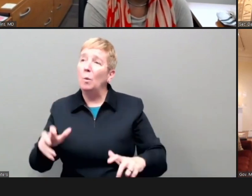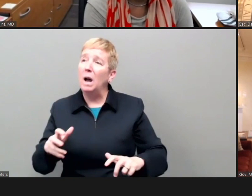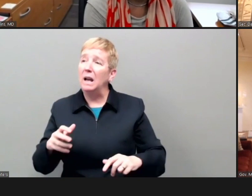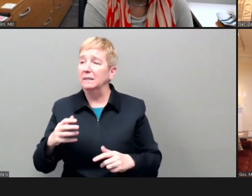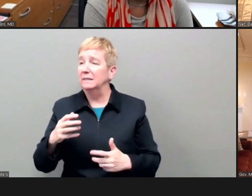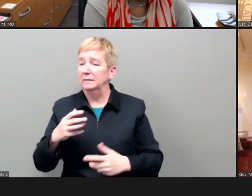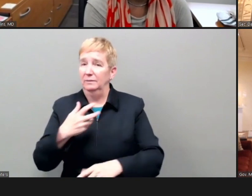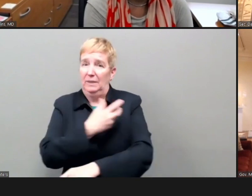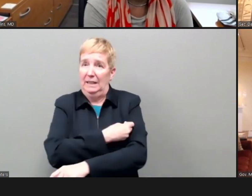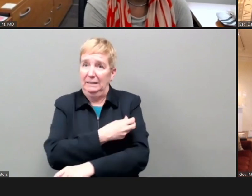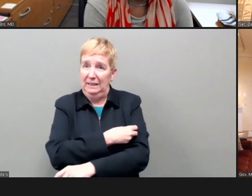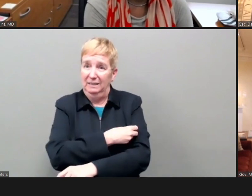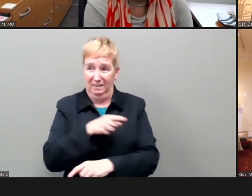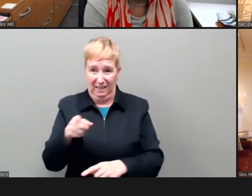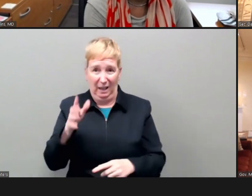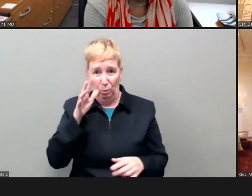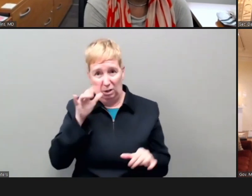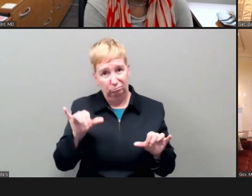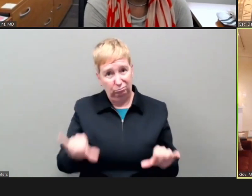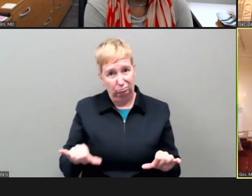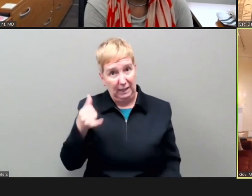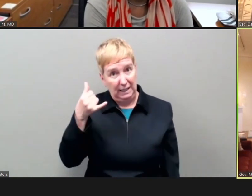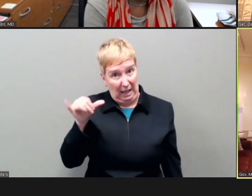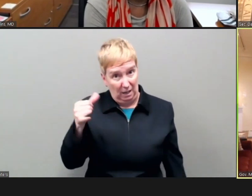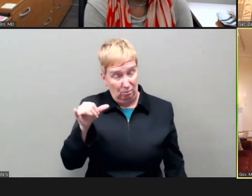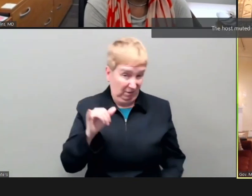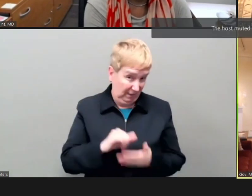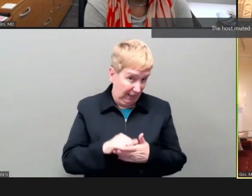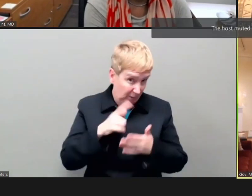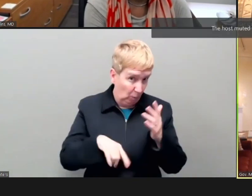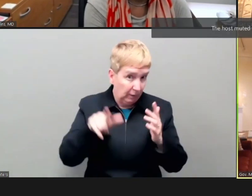county, to get out of yellow? So